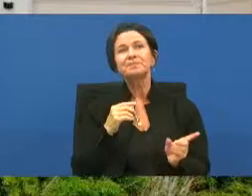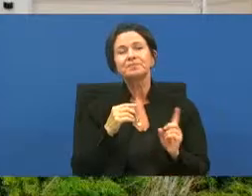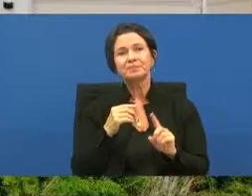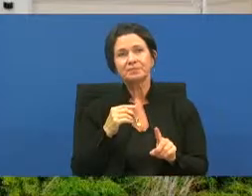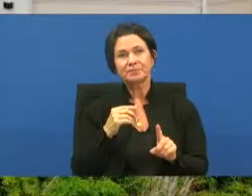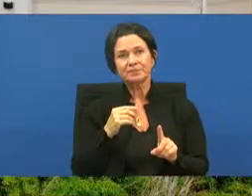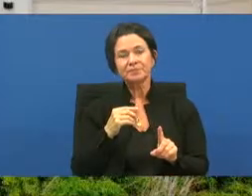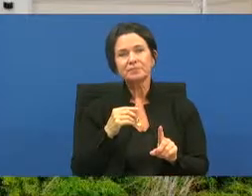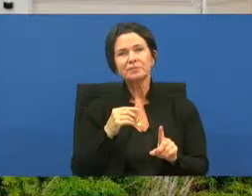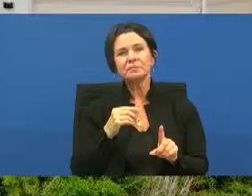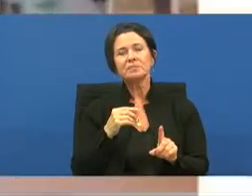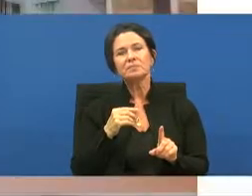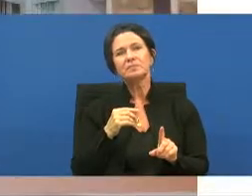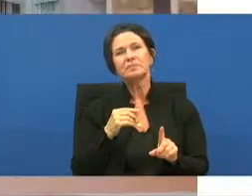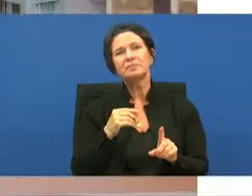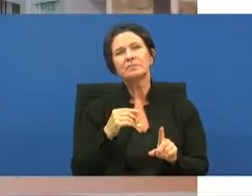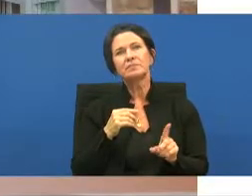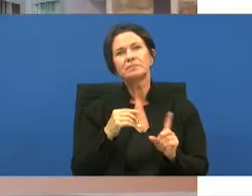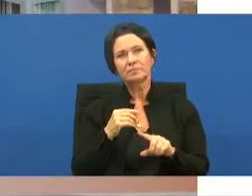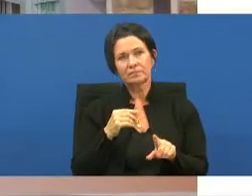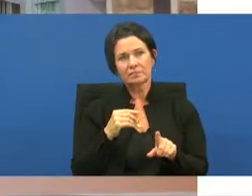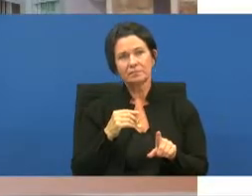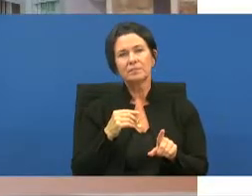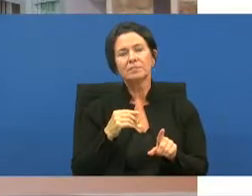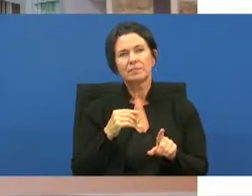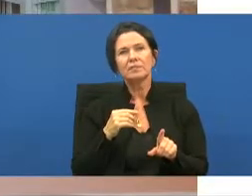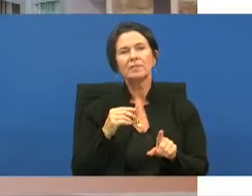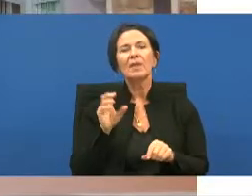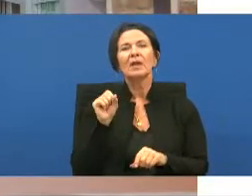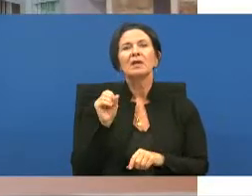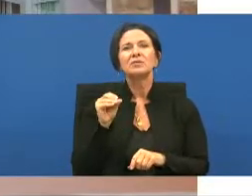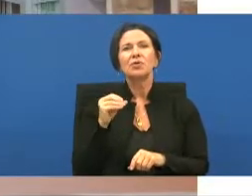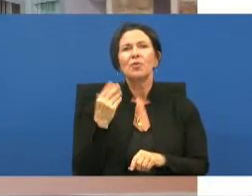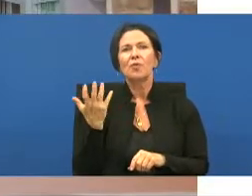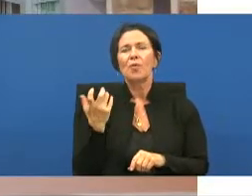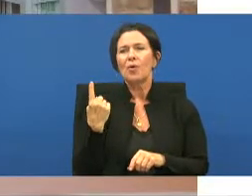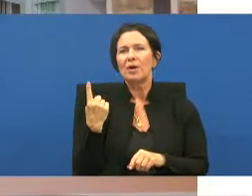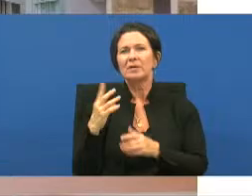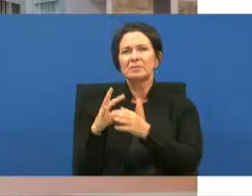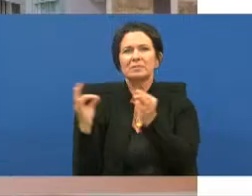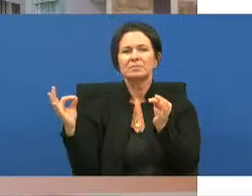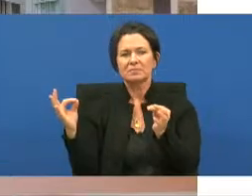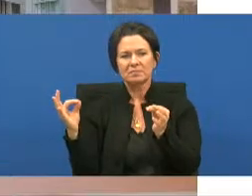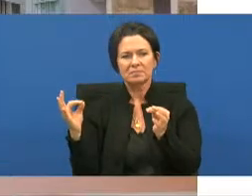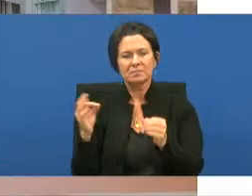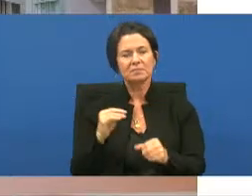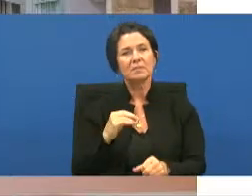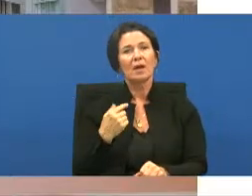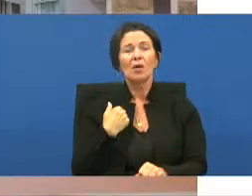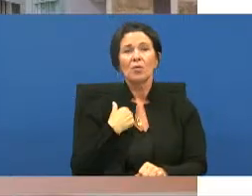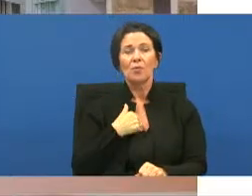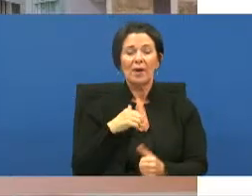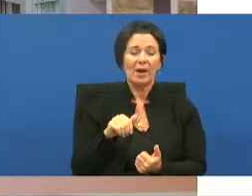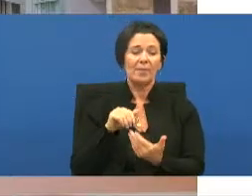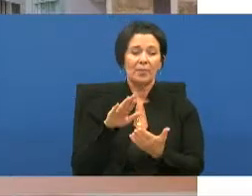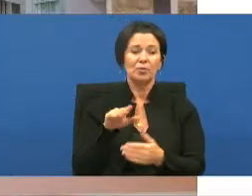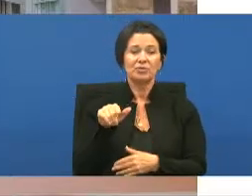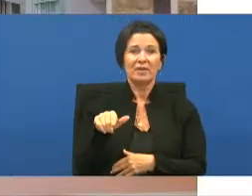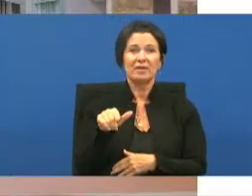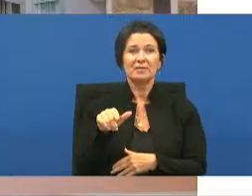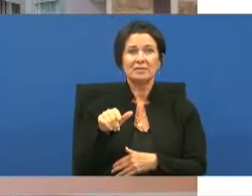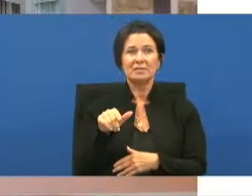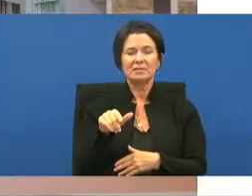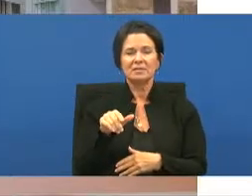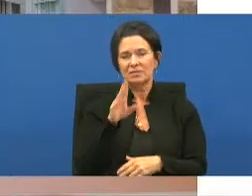slide, one more. So just quick comment on approach. So we're approaching this in a very